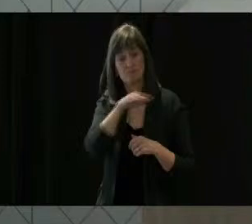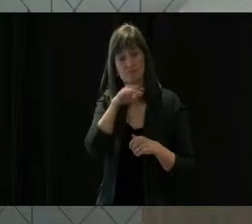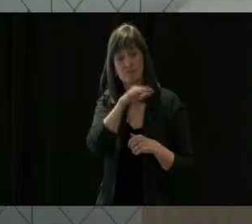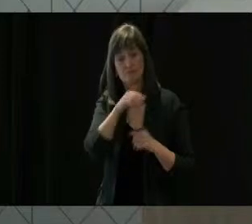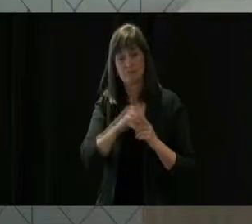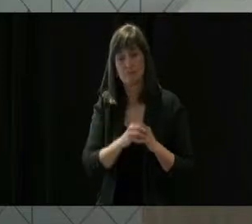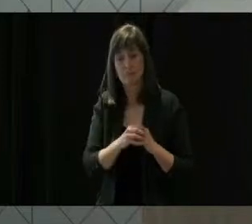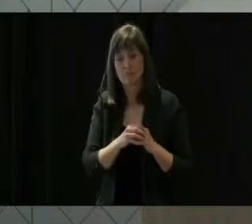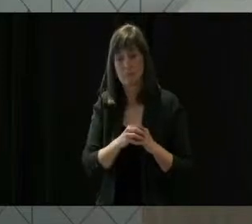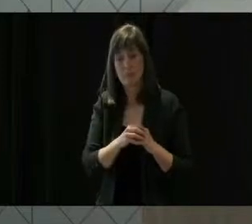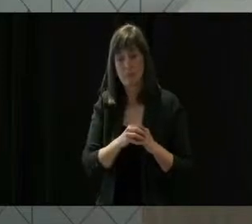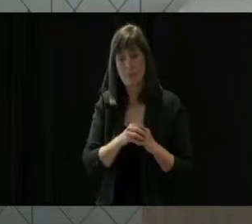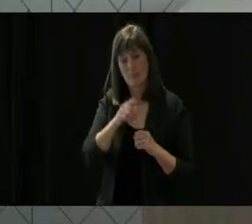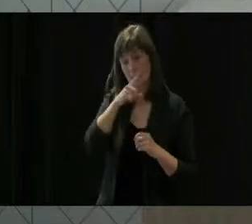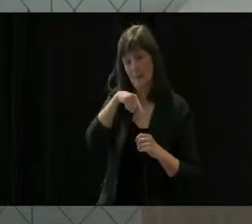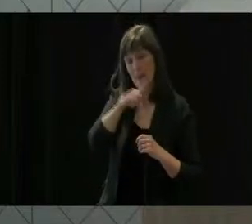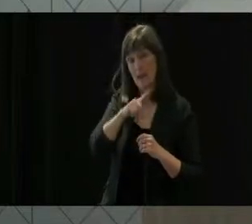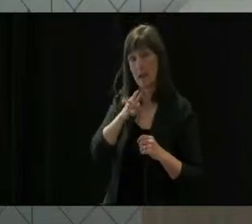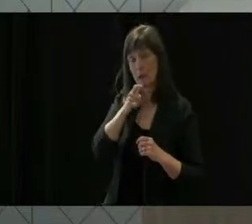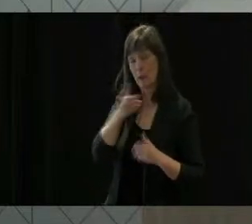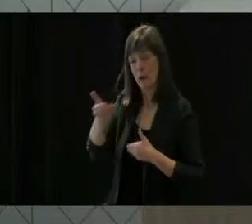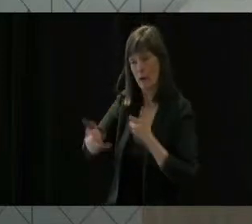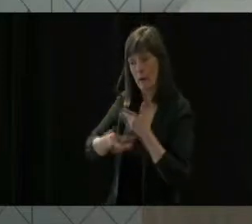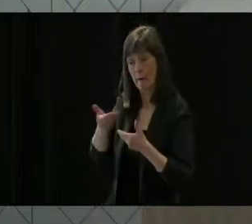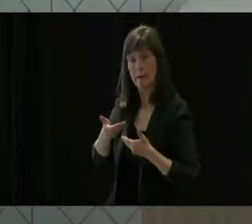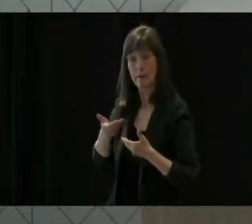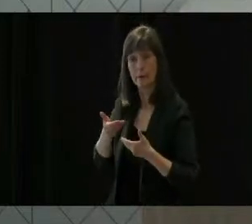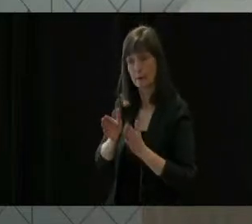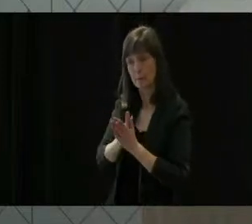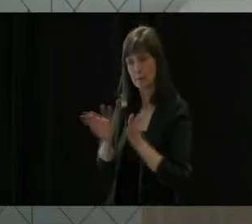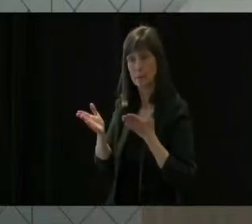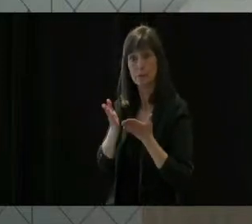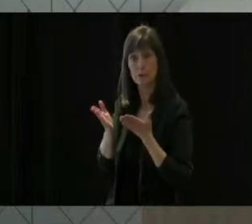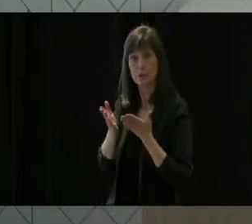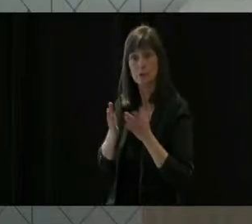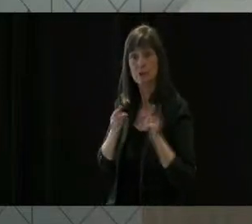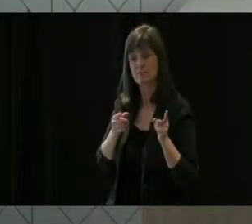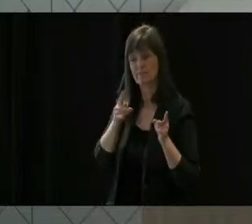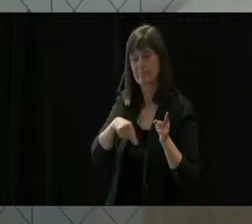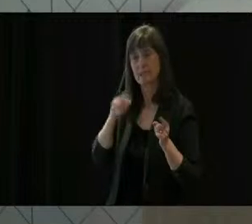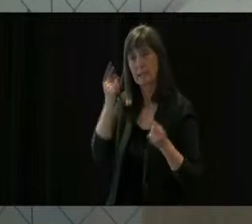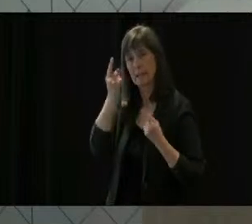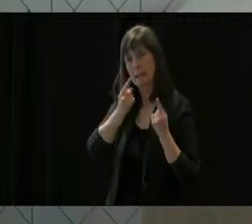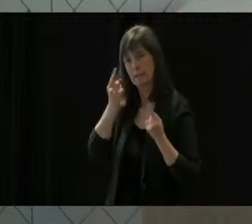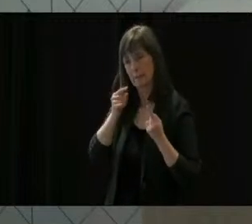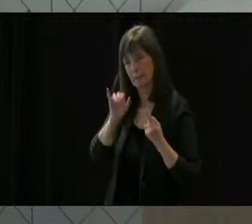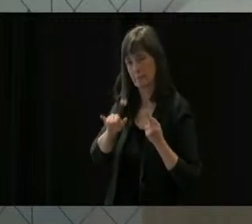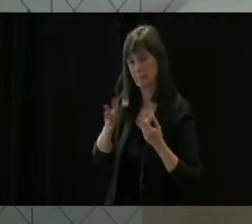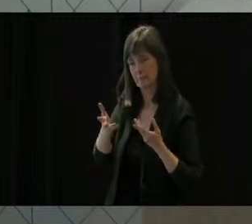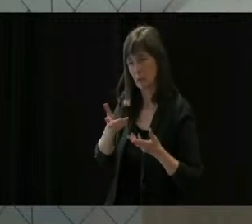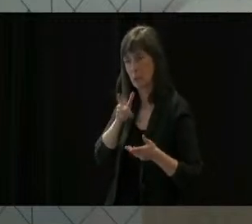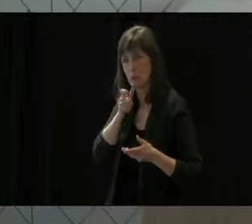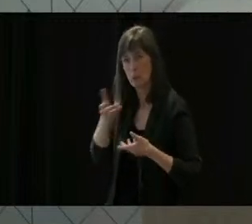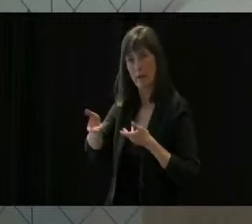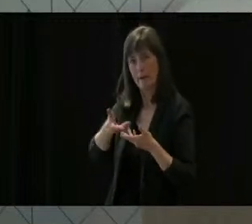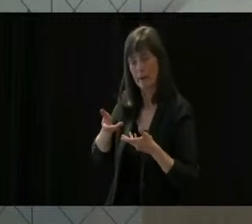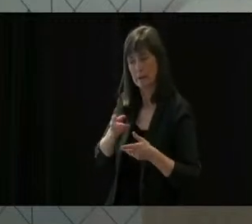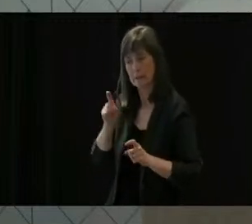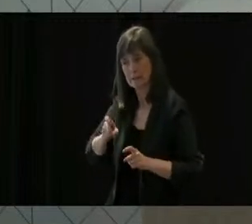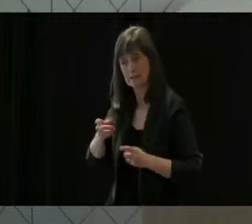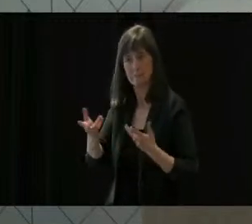employ our public servants really should think about that. But there's no doubt